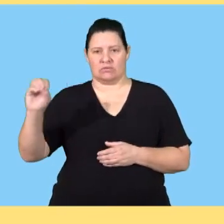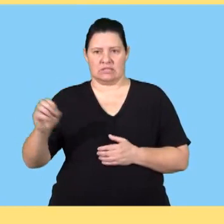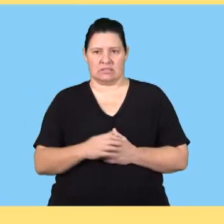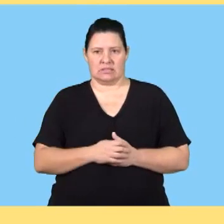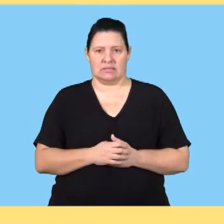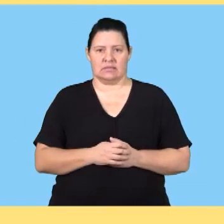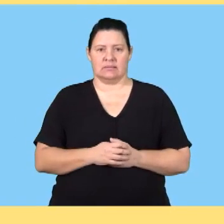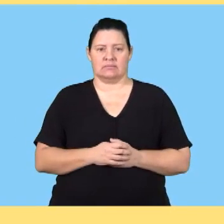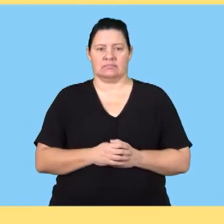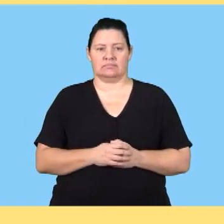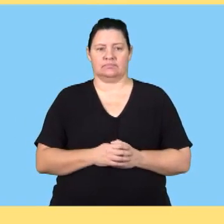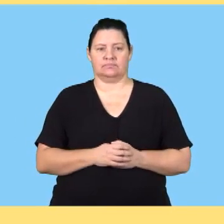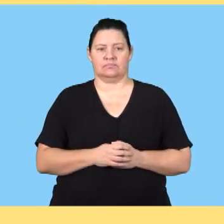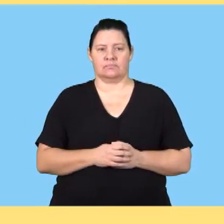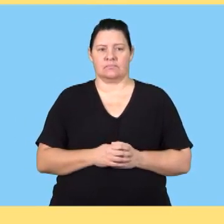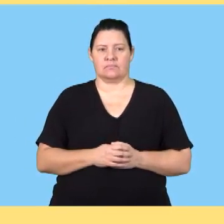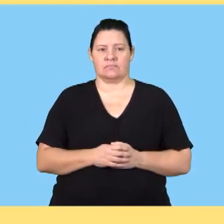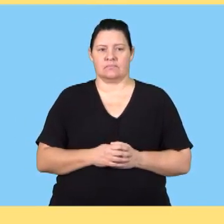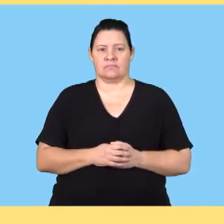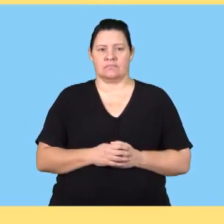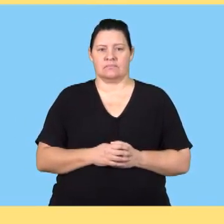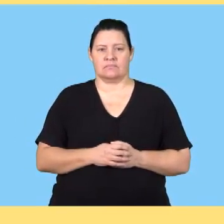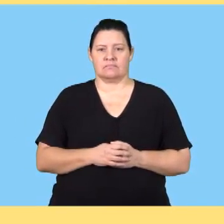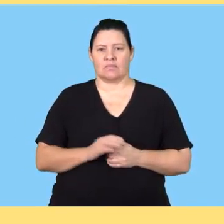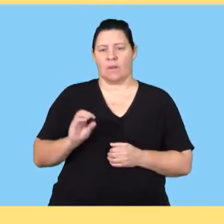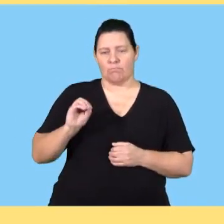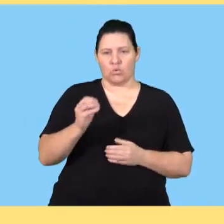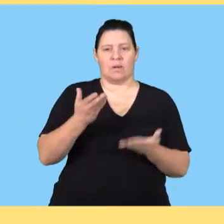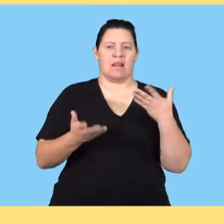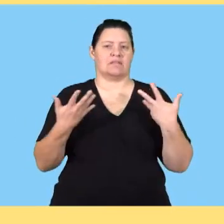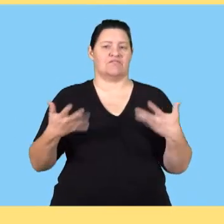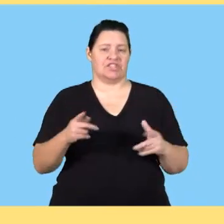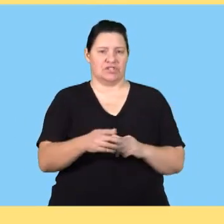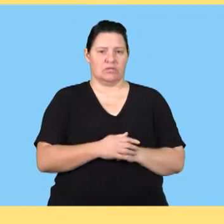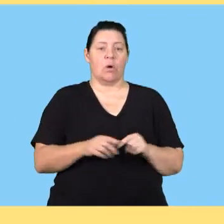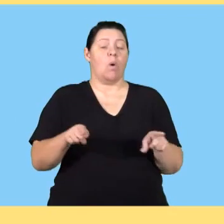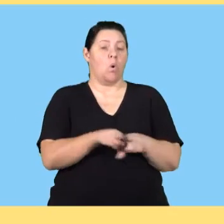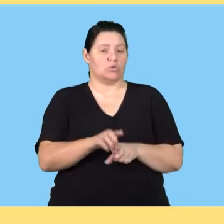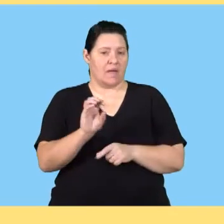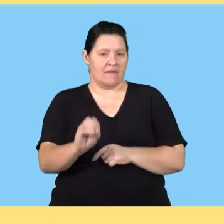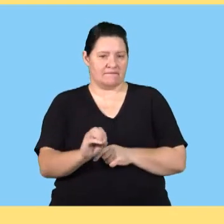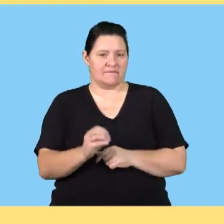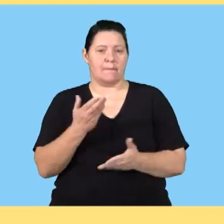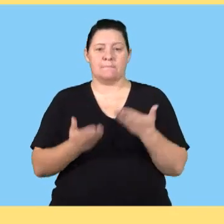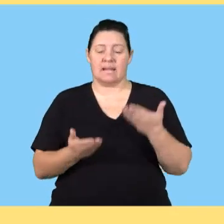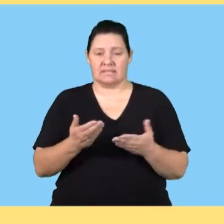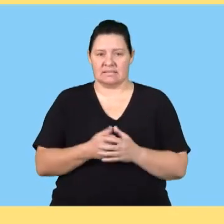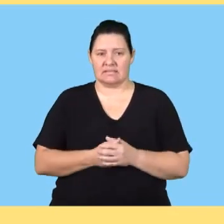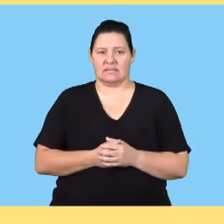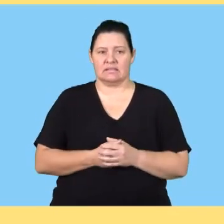12,200. You have my 12,200. I'm just putting my balances. I also have a